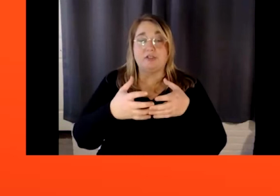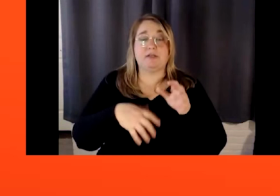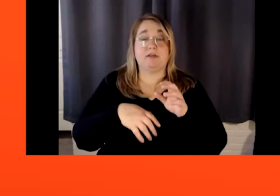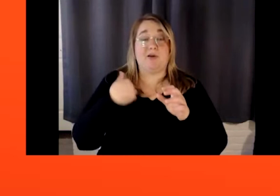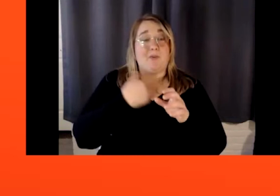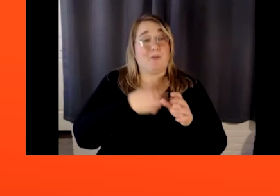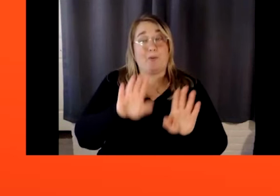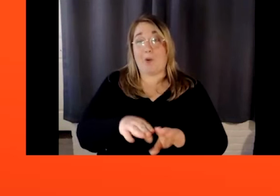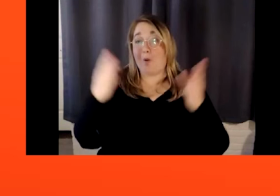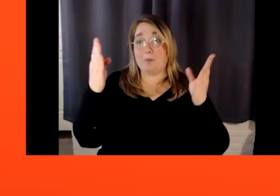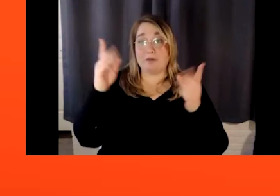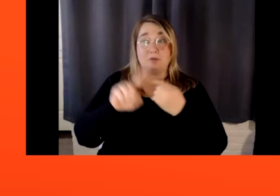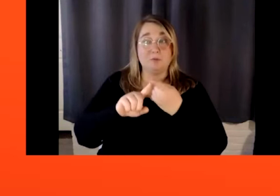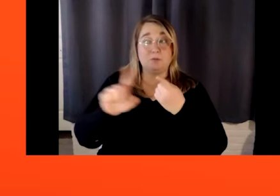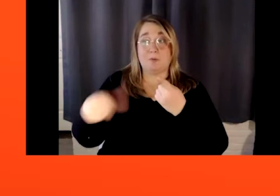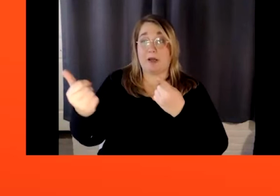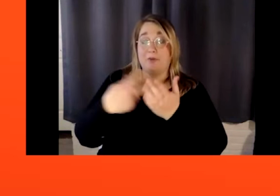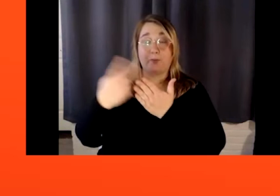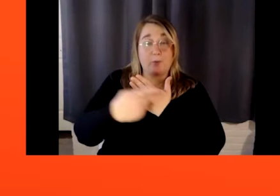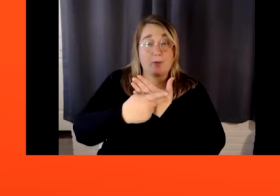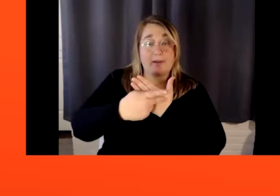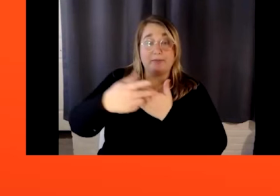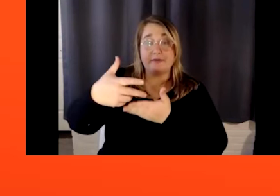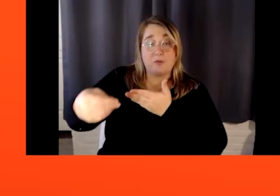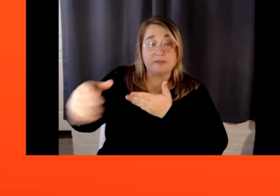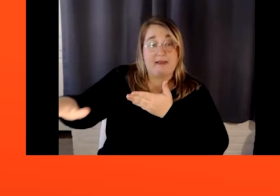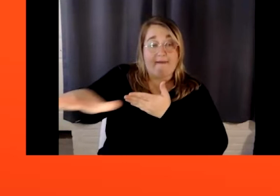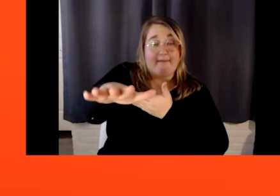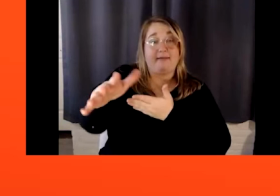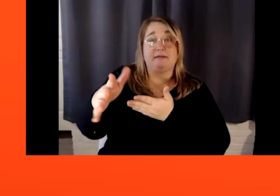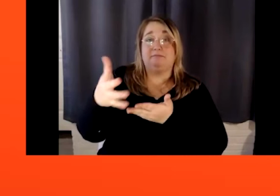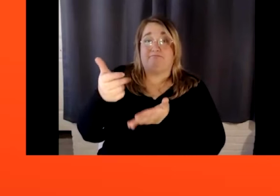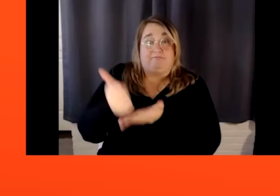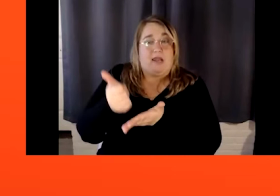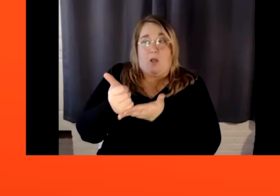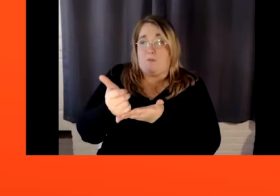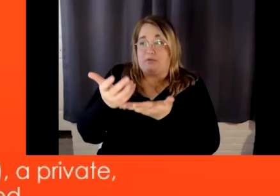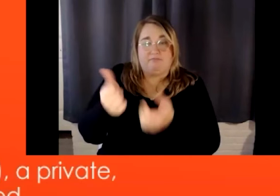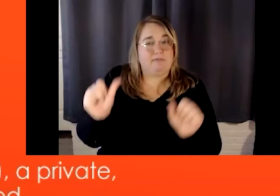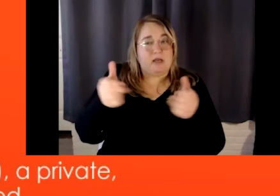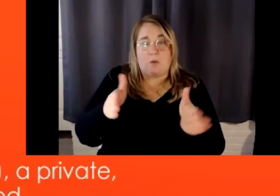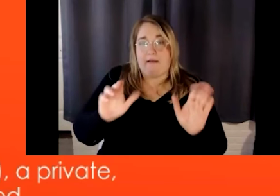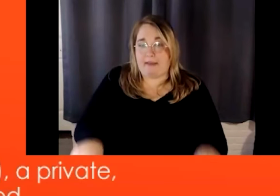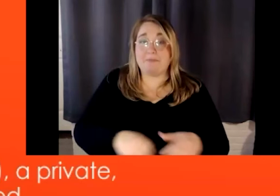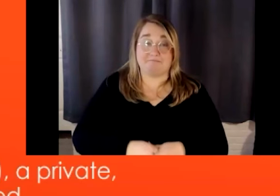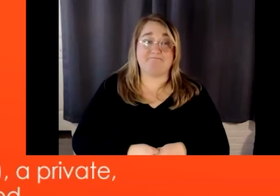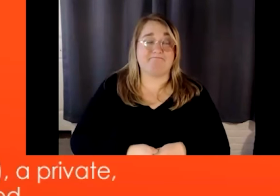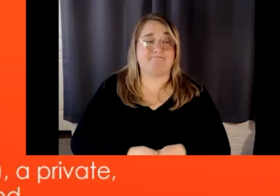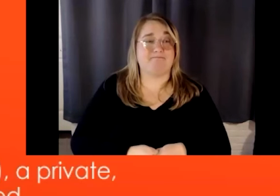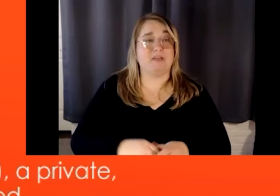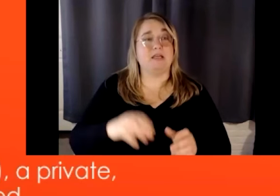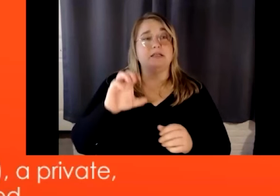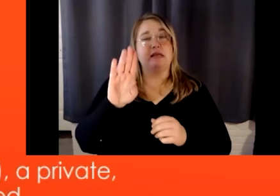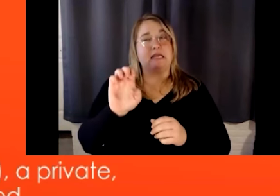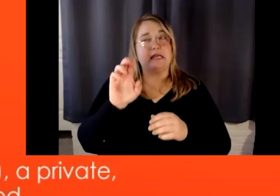for other programs outside of the division, help you any way I can. Okay? All right, CBE history. I'm going